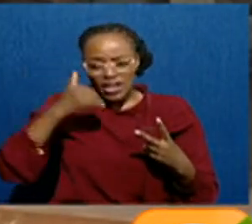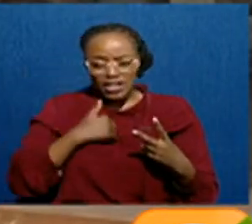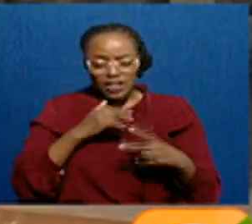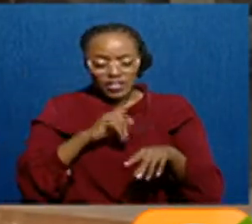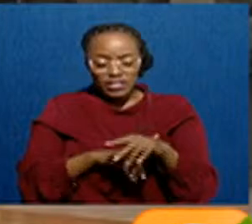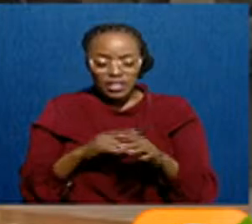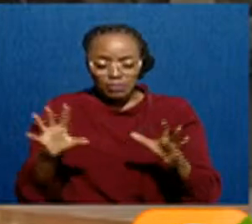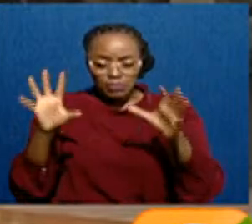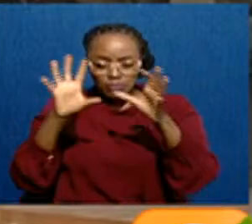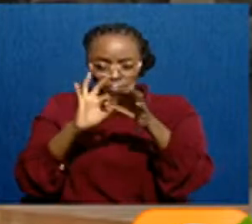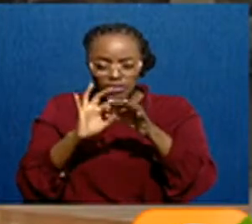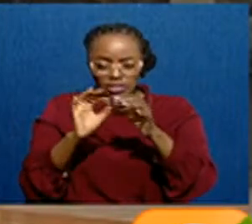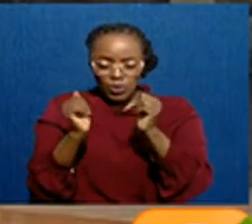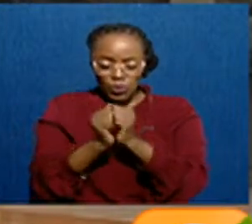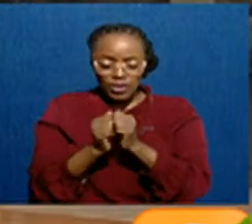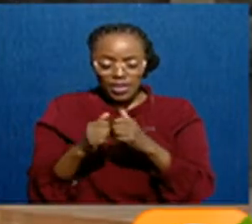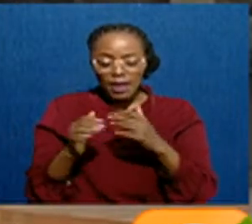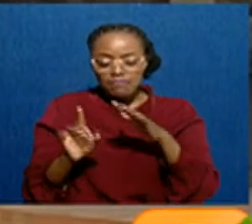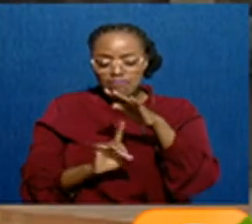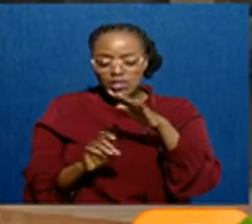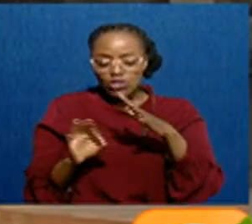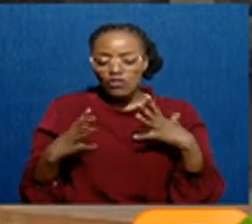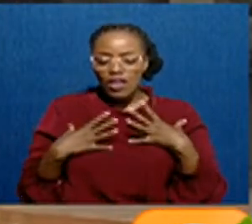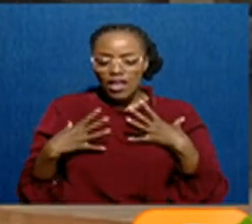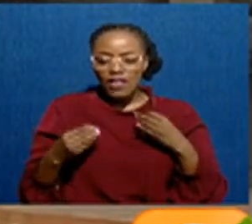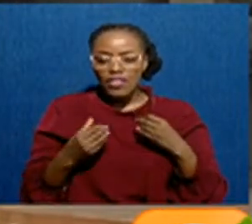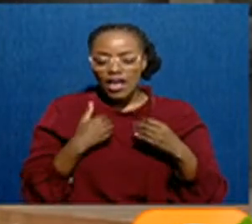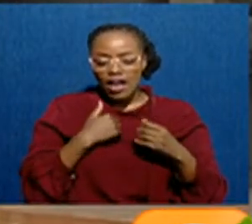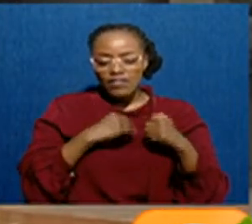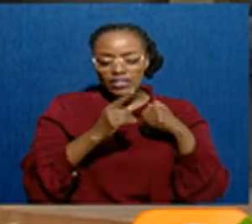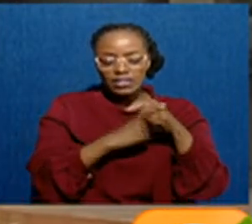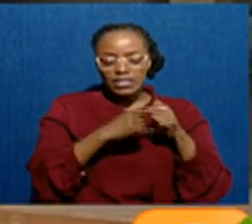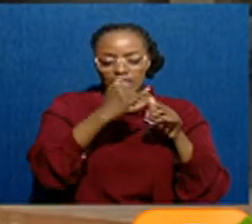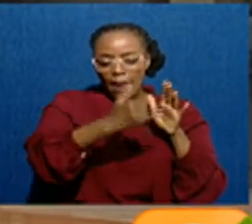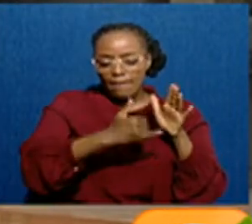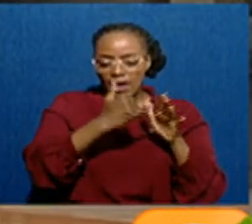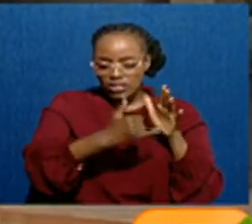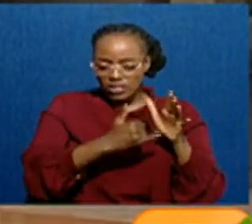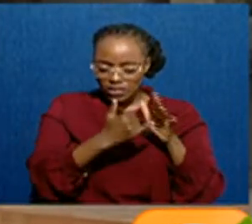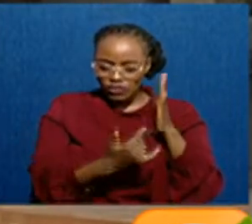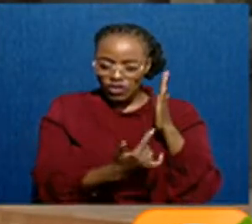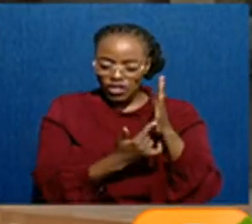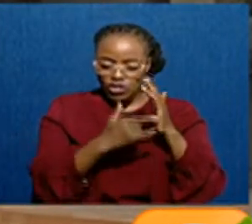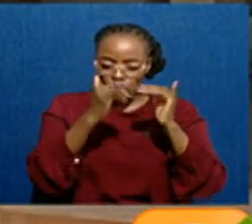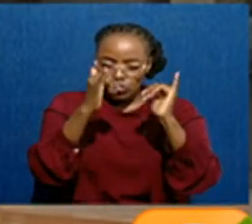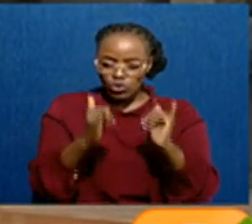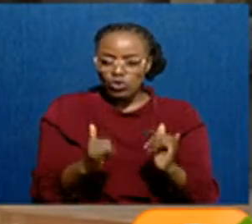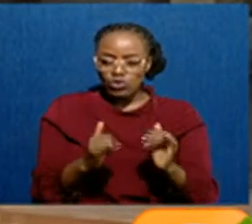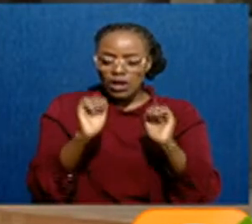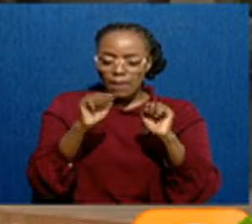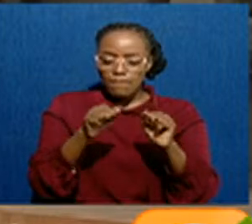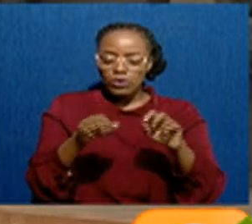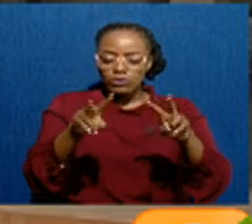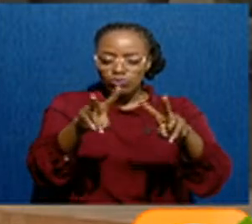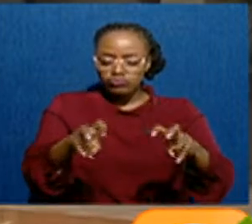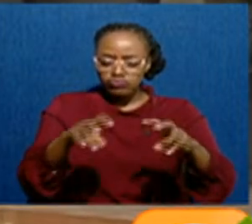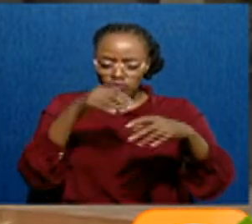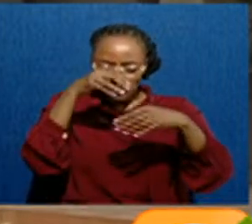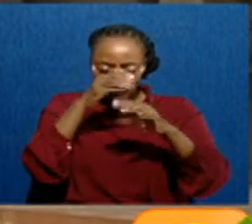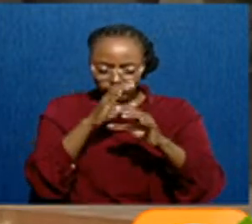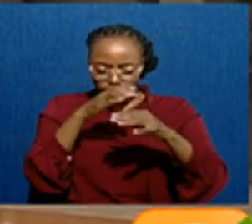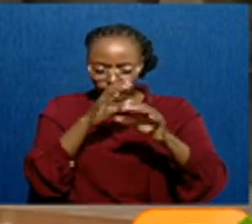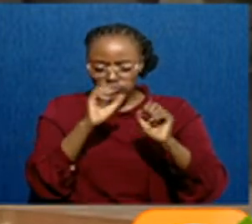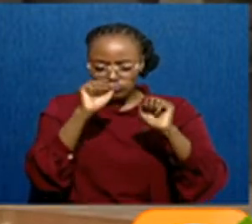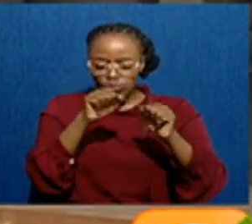na Wizara ya Afya, tumeweza kuweka mashine sita ya teknolojia mpya ambayo inaweza kuchunguza na kuweza